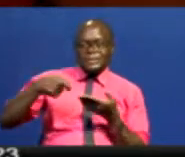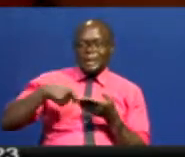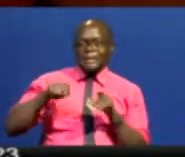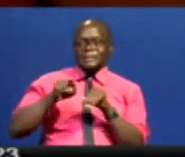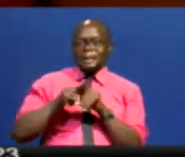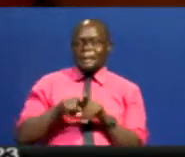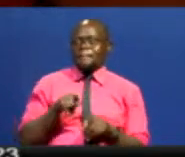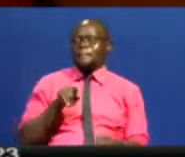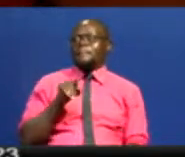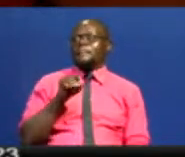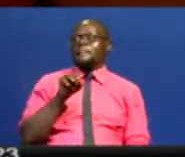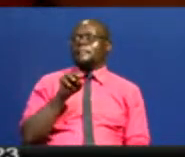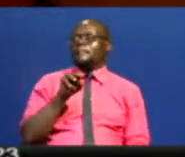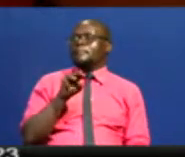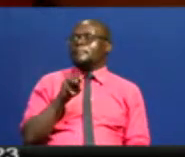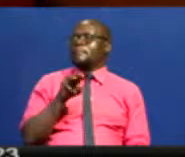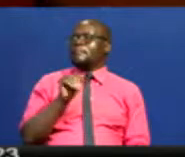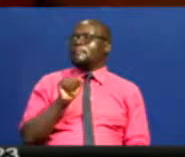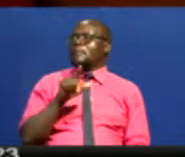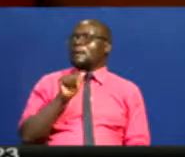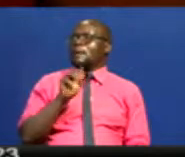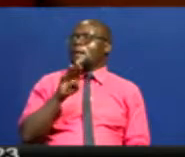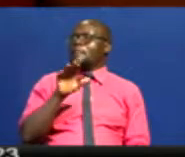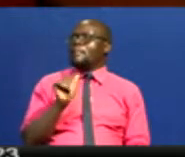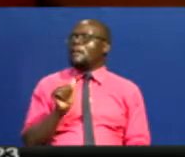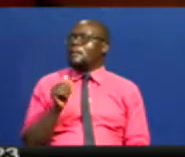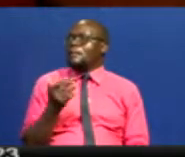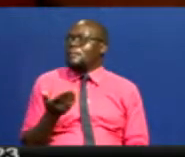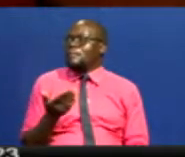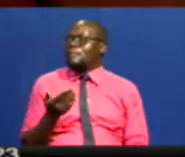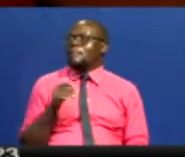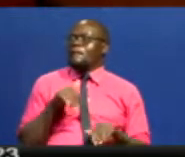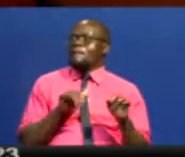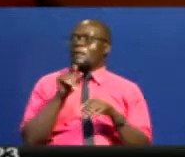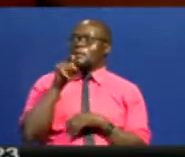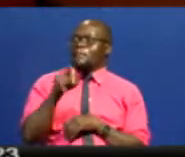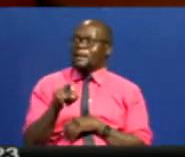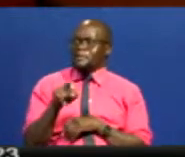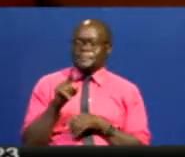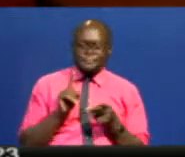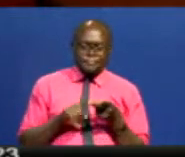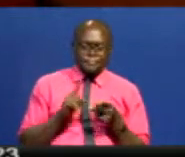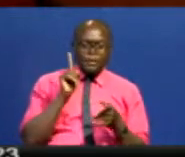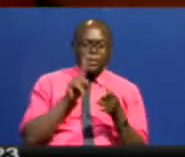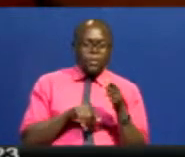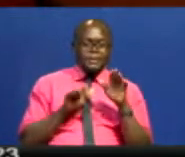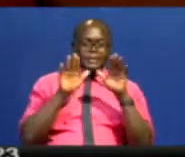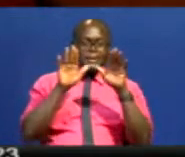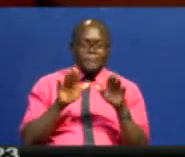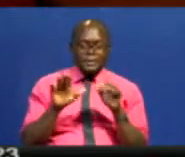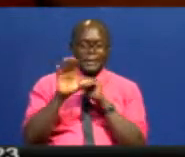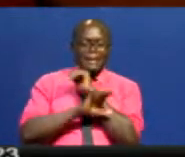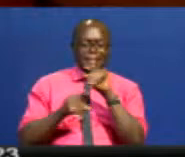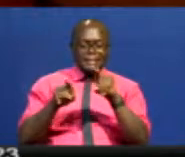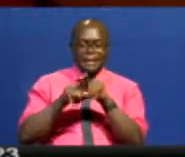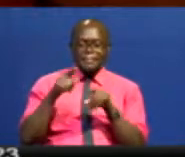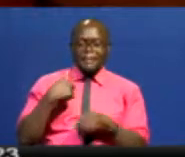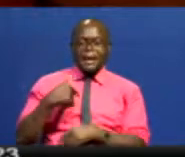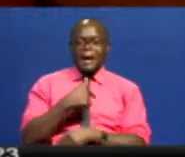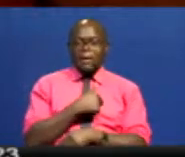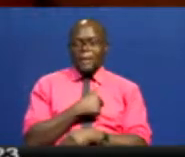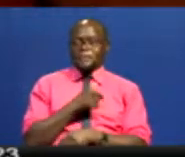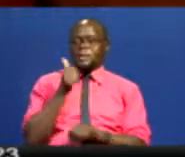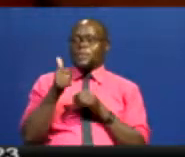the Malabo Declaration, is adhered to. What is very important in a country like ours,